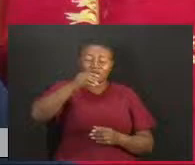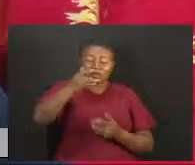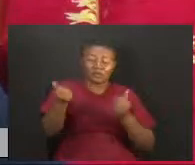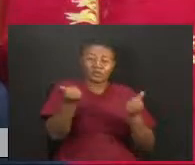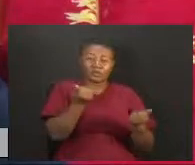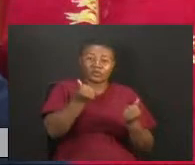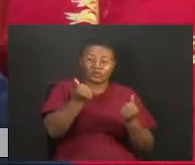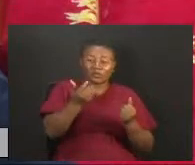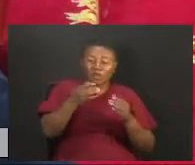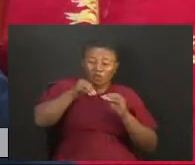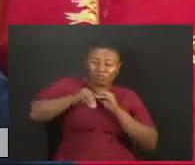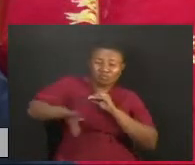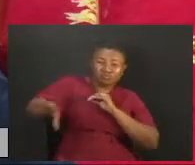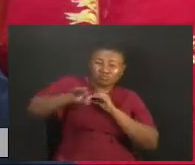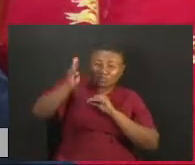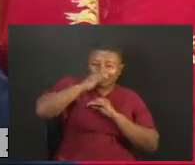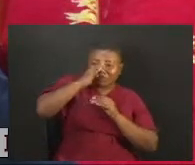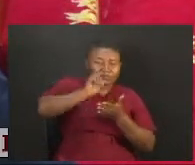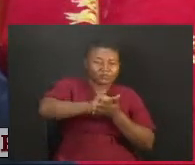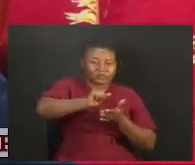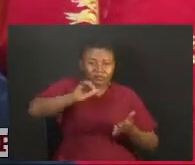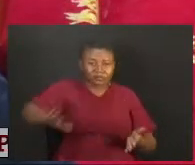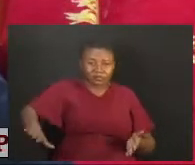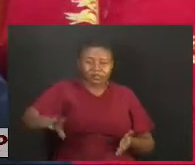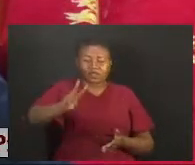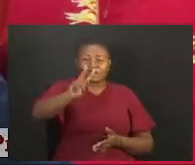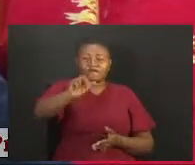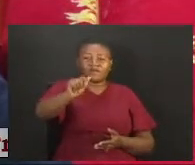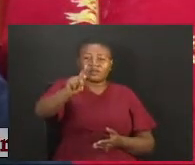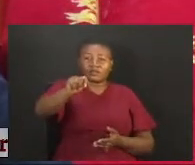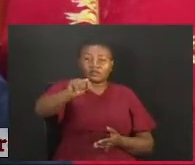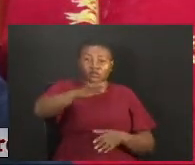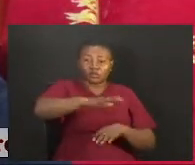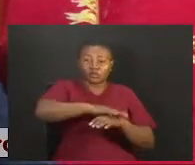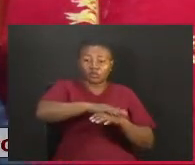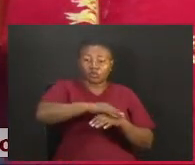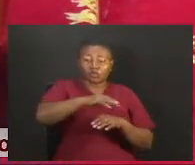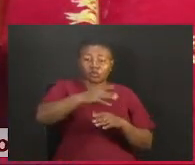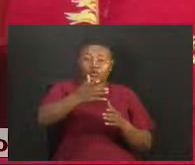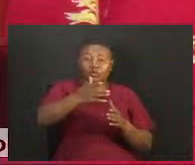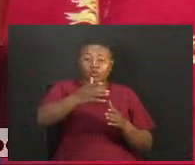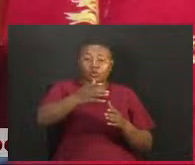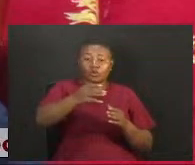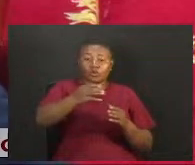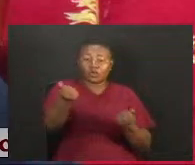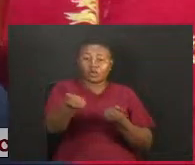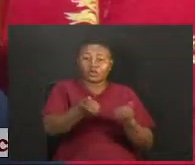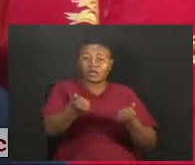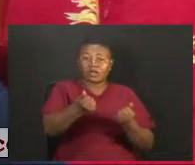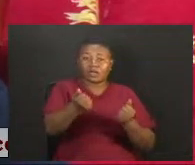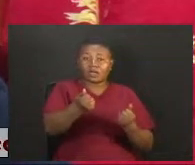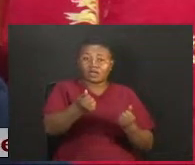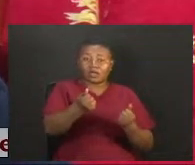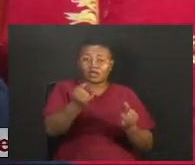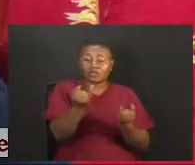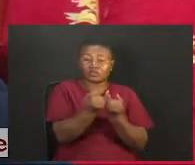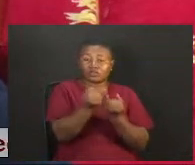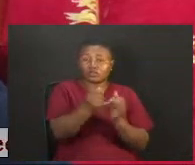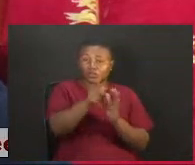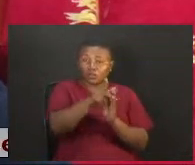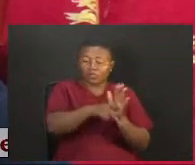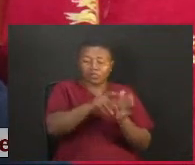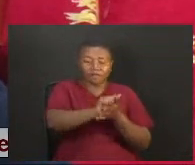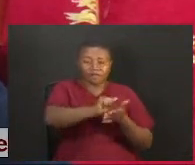We will abolish the VAT on motor vehicle insurance policy. Mr. Speaker, we will abolish